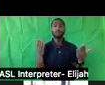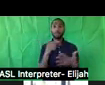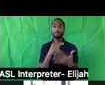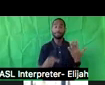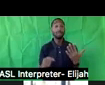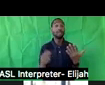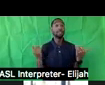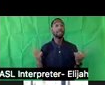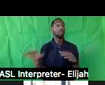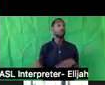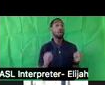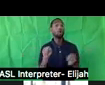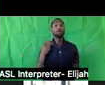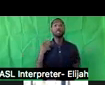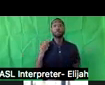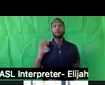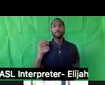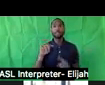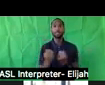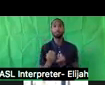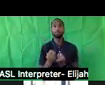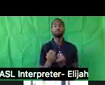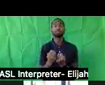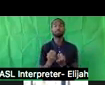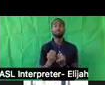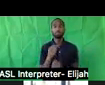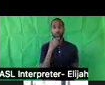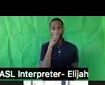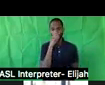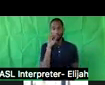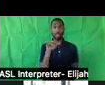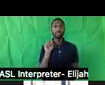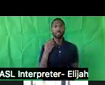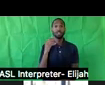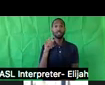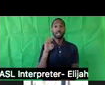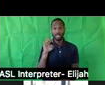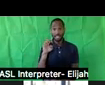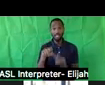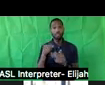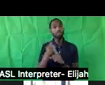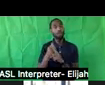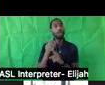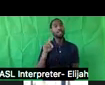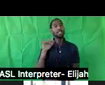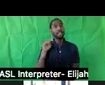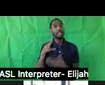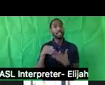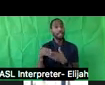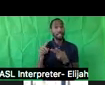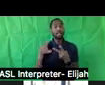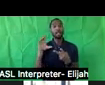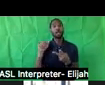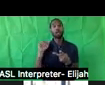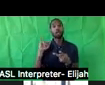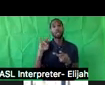holding space together as a team. So that is Denise Shante, DJ and CarePod lead, and Karina and I